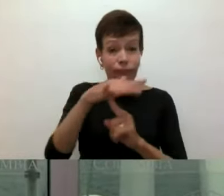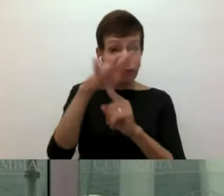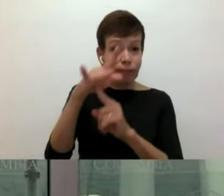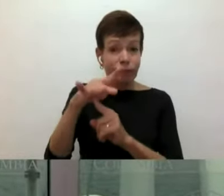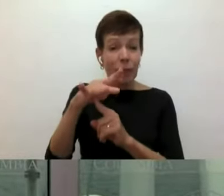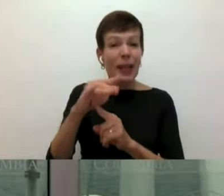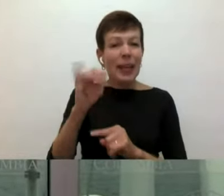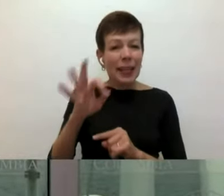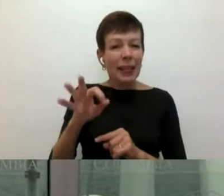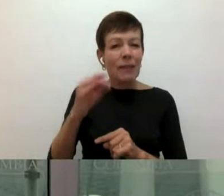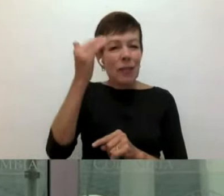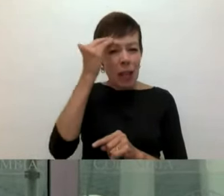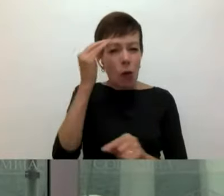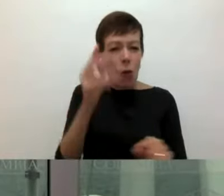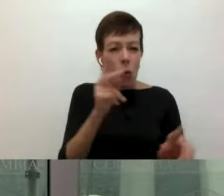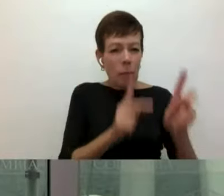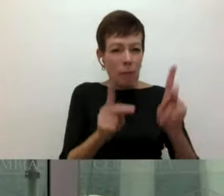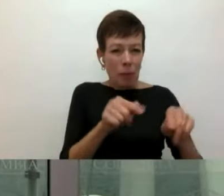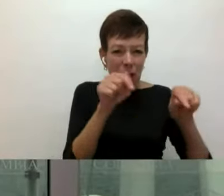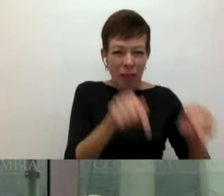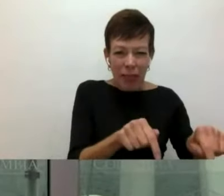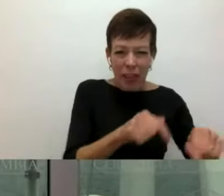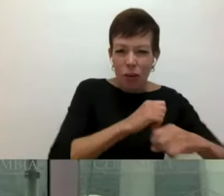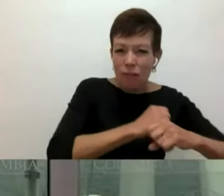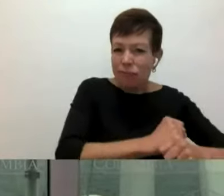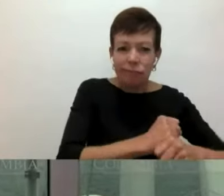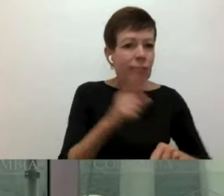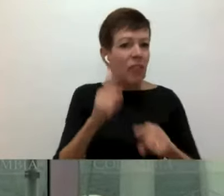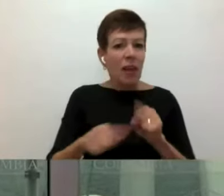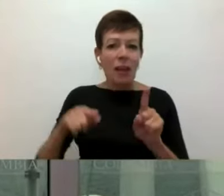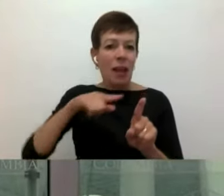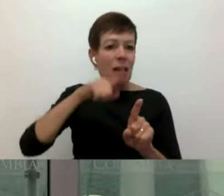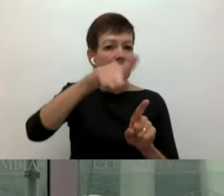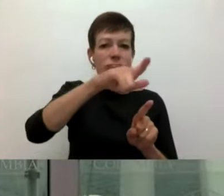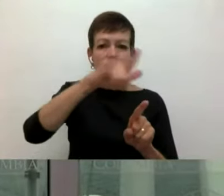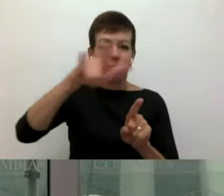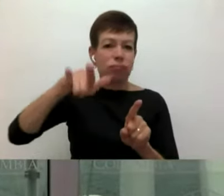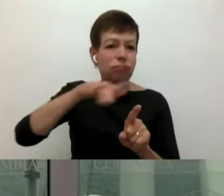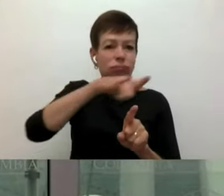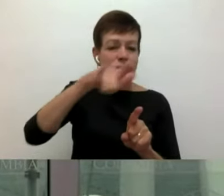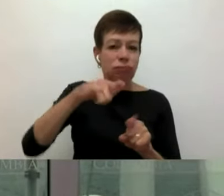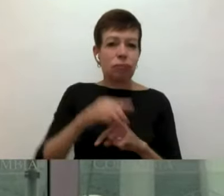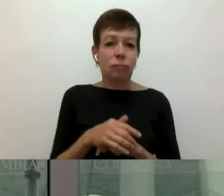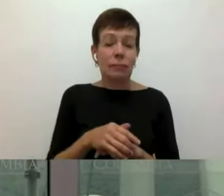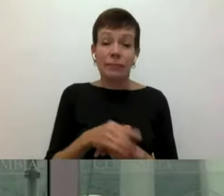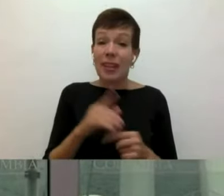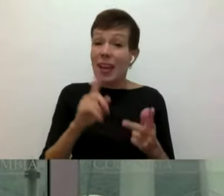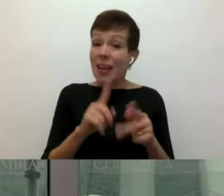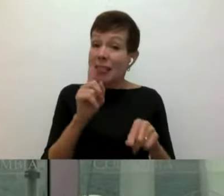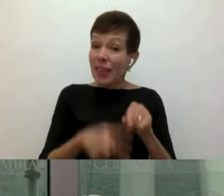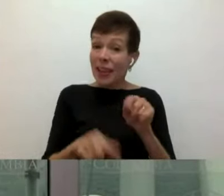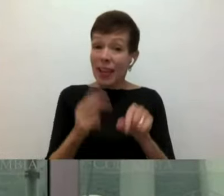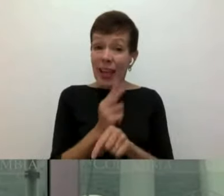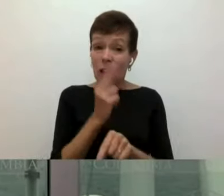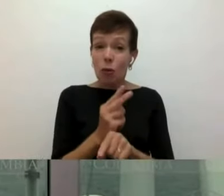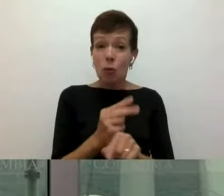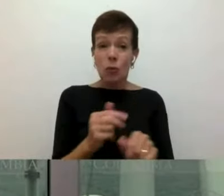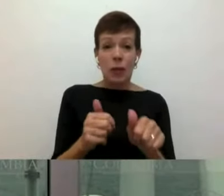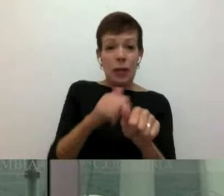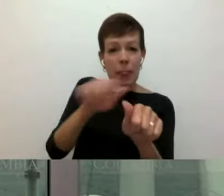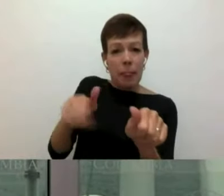or use aircraft to do a direct attack on wildfires if they know that there are civilians in the area. They also cannot execute